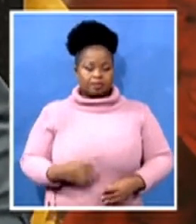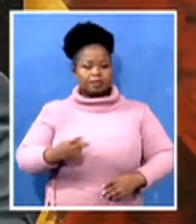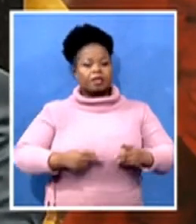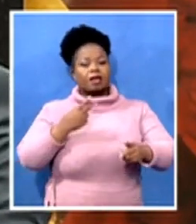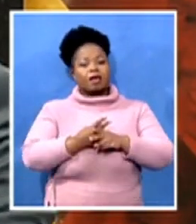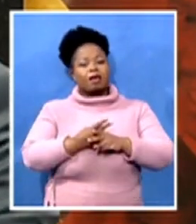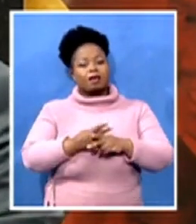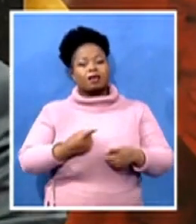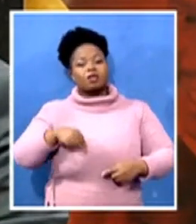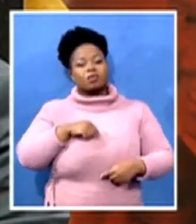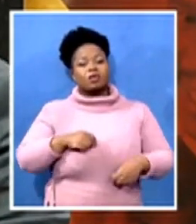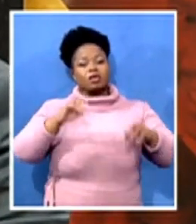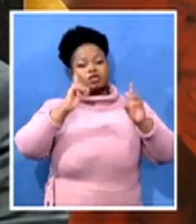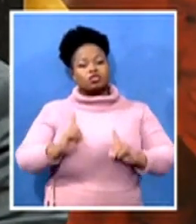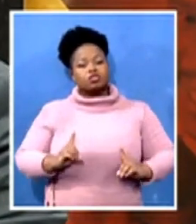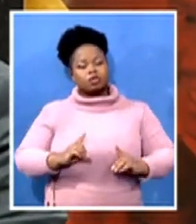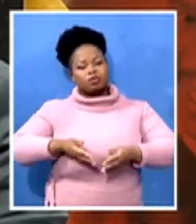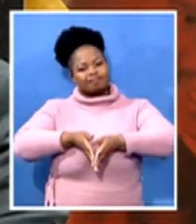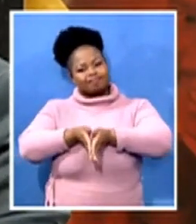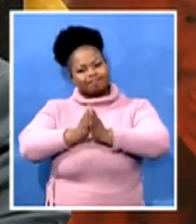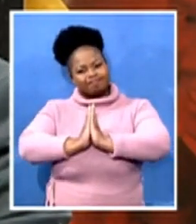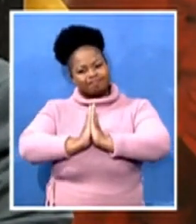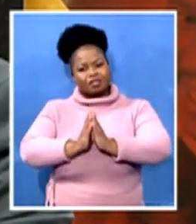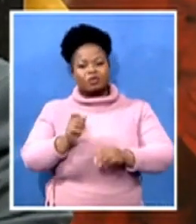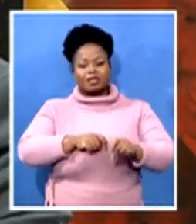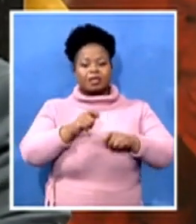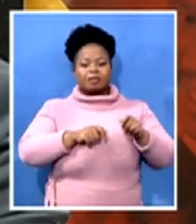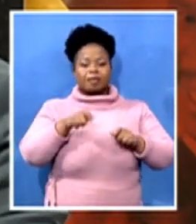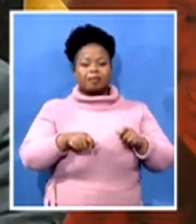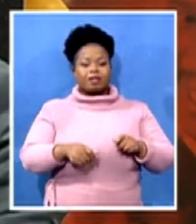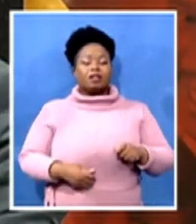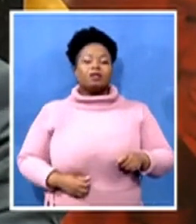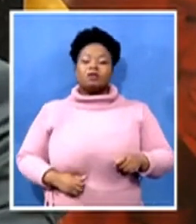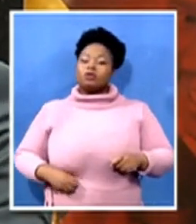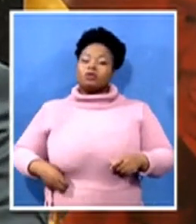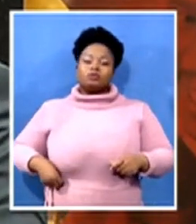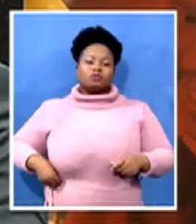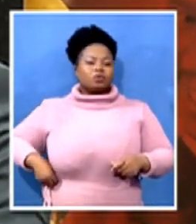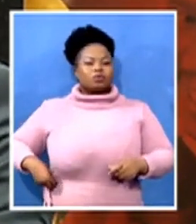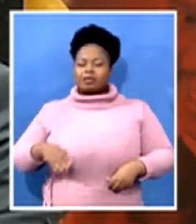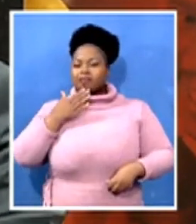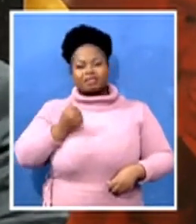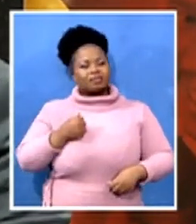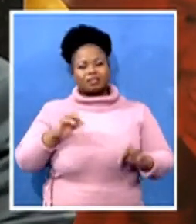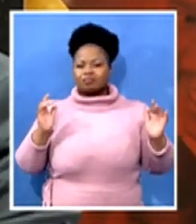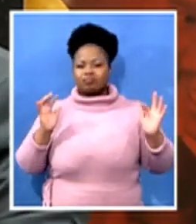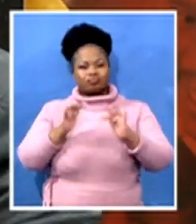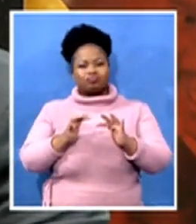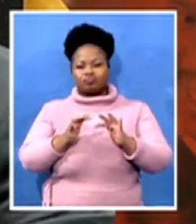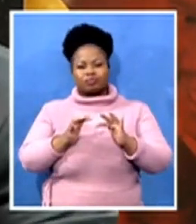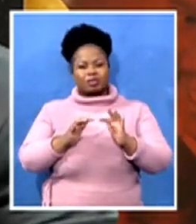people in this province not to congest in towns. We defeated this for the payment of